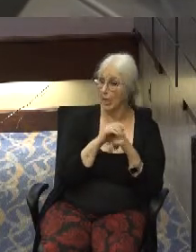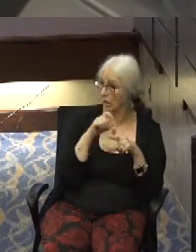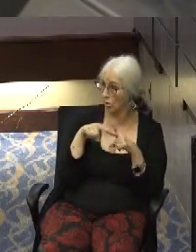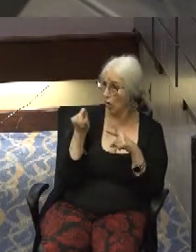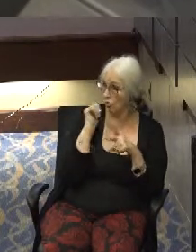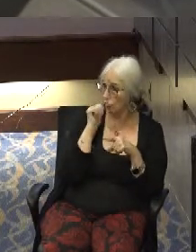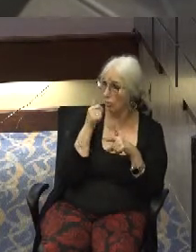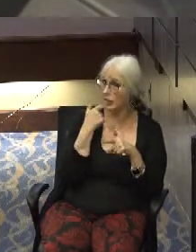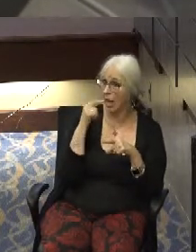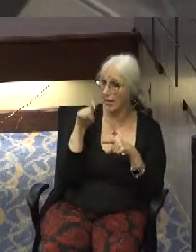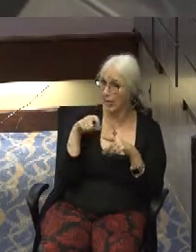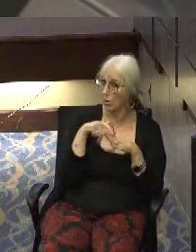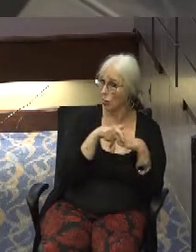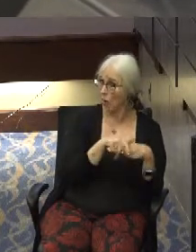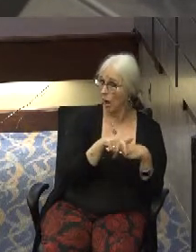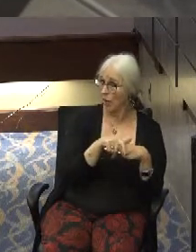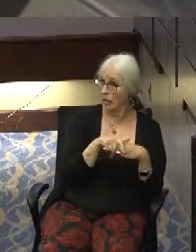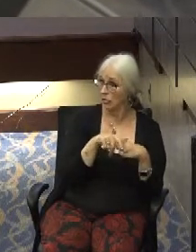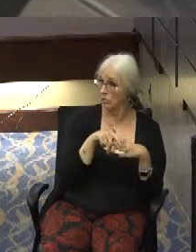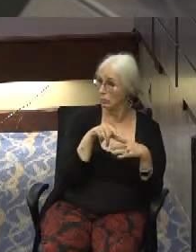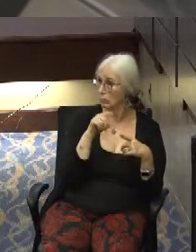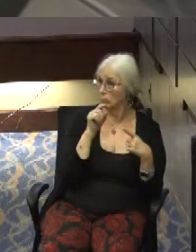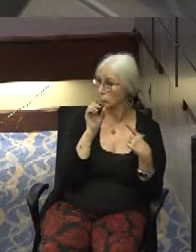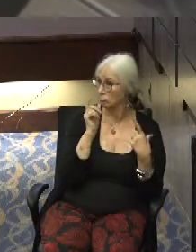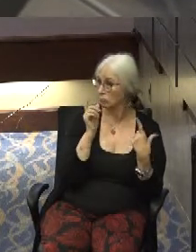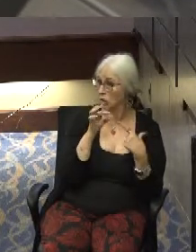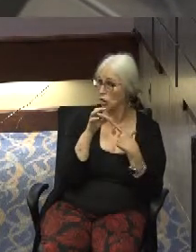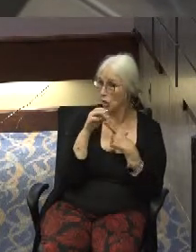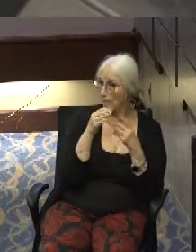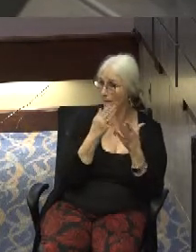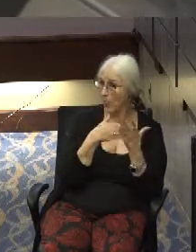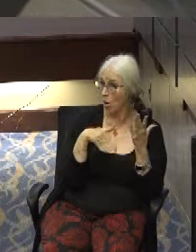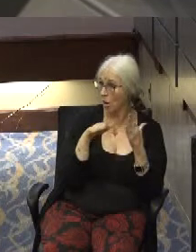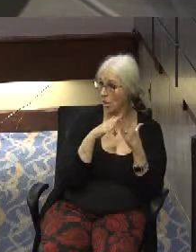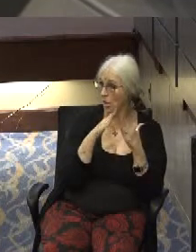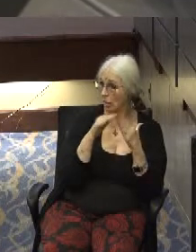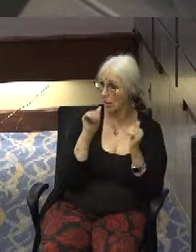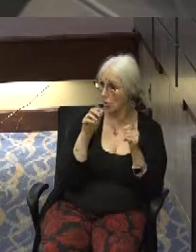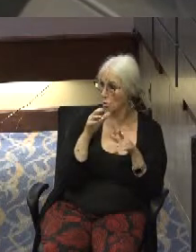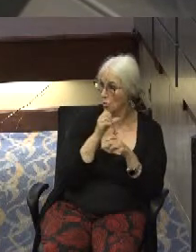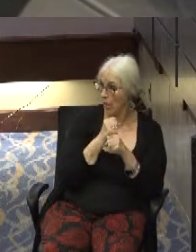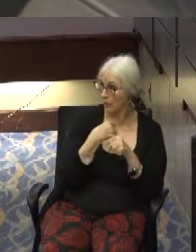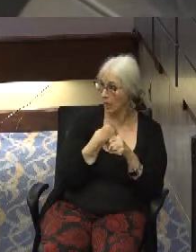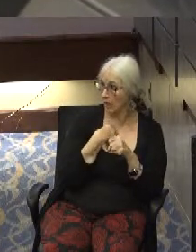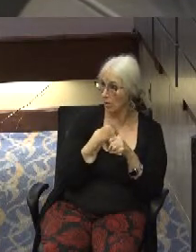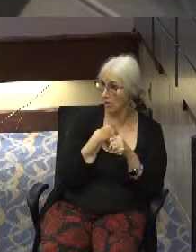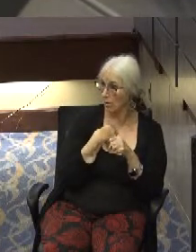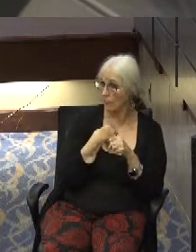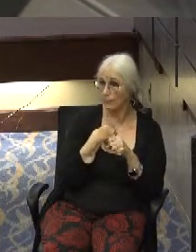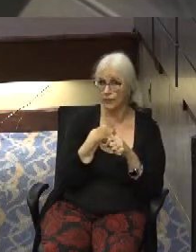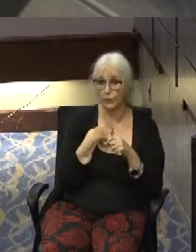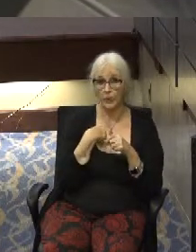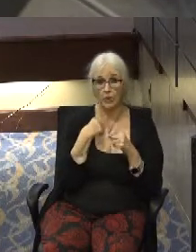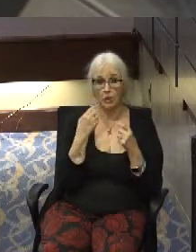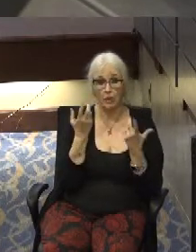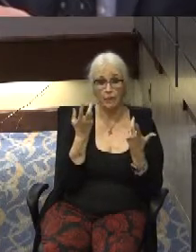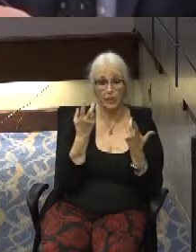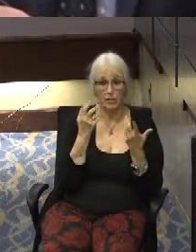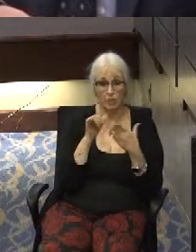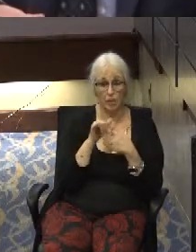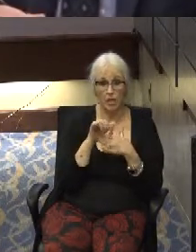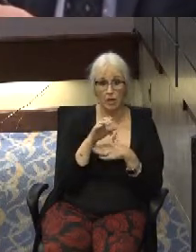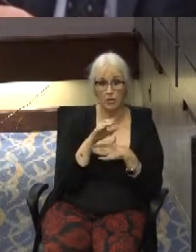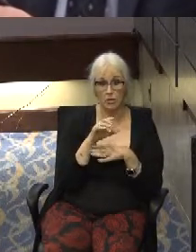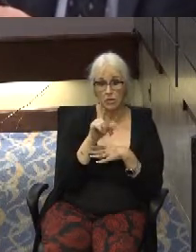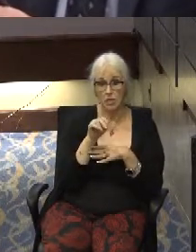I need a ride to certain part of town. Can you take me? If it's And in that they would let- microtransit zone. Yeah,